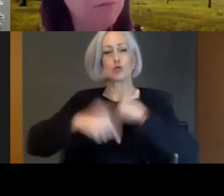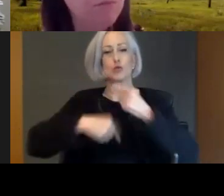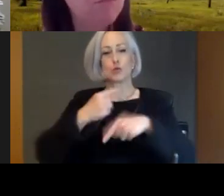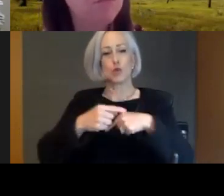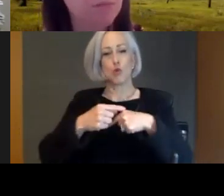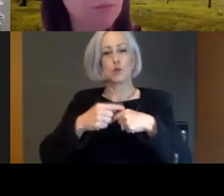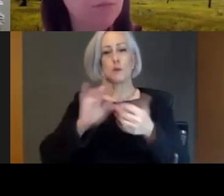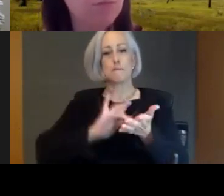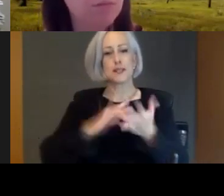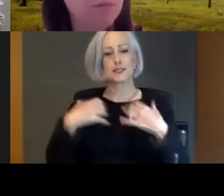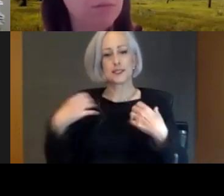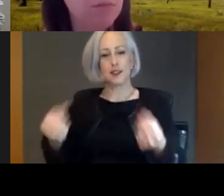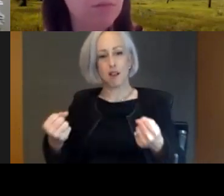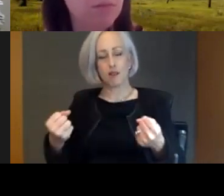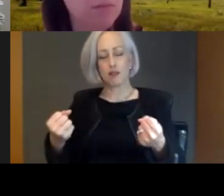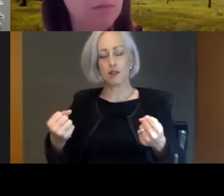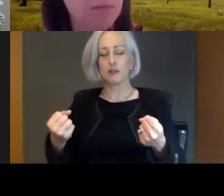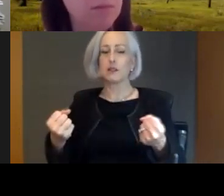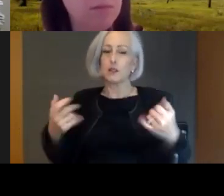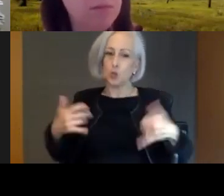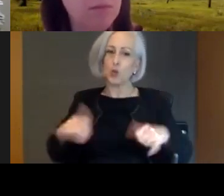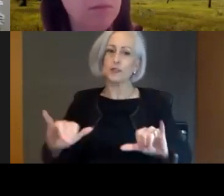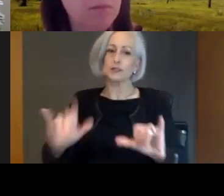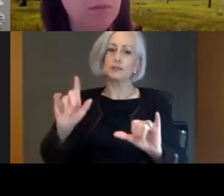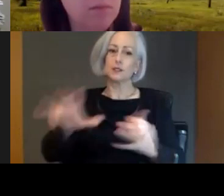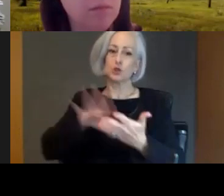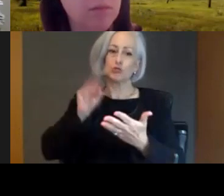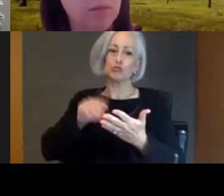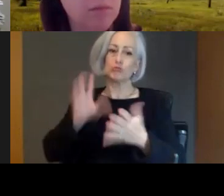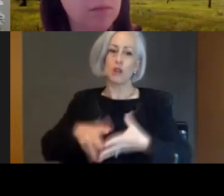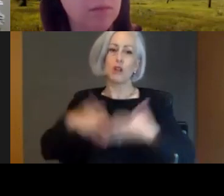we have a lot to learn. And then